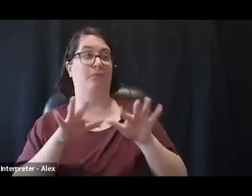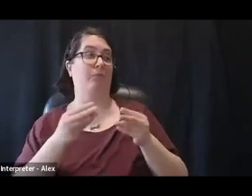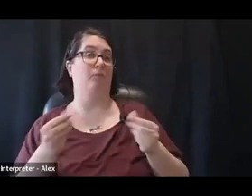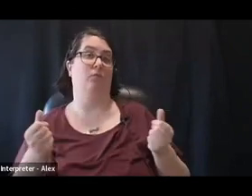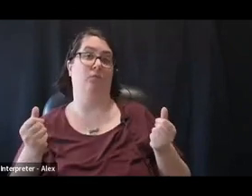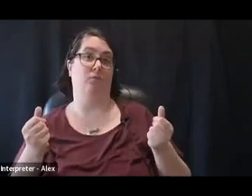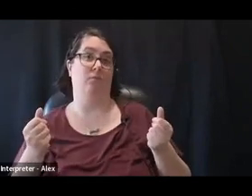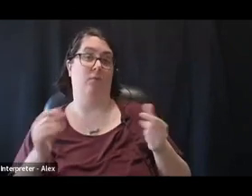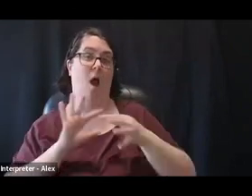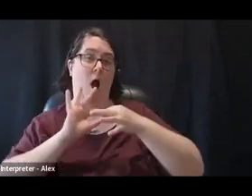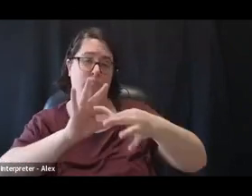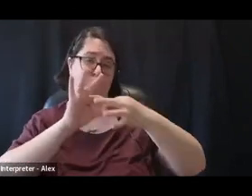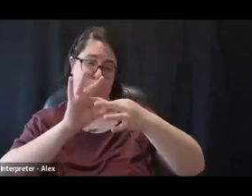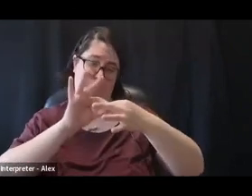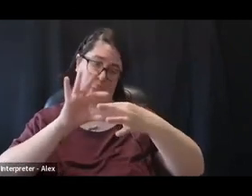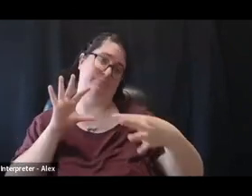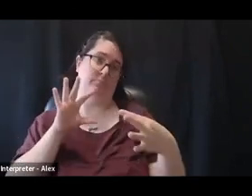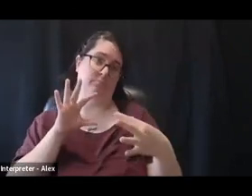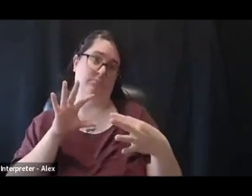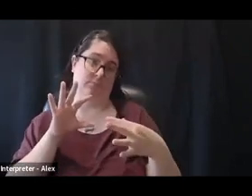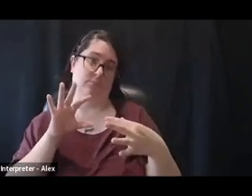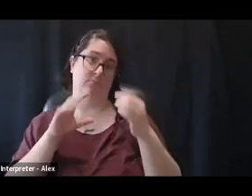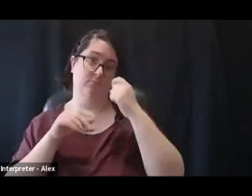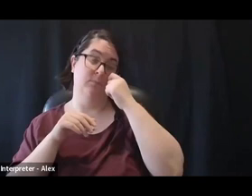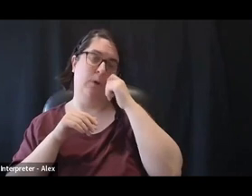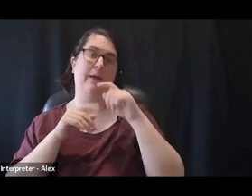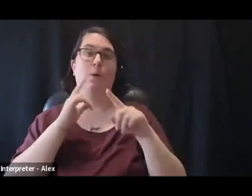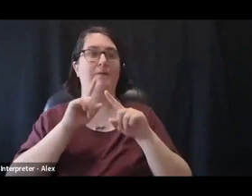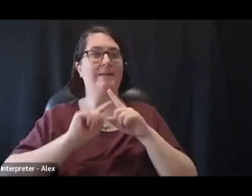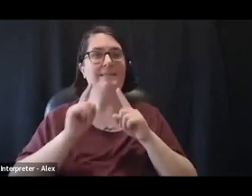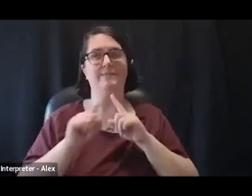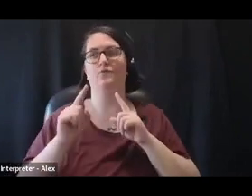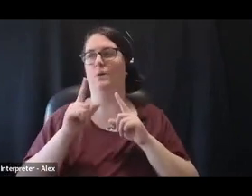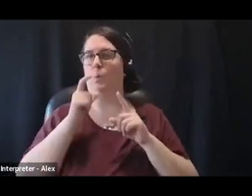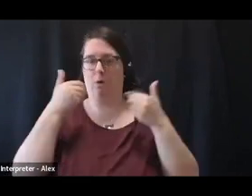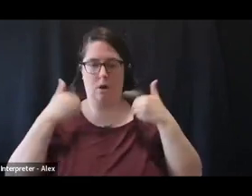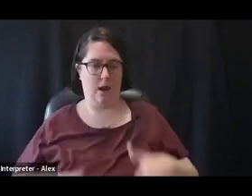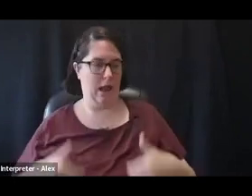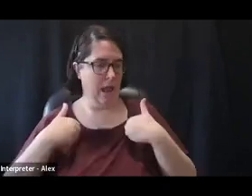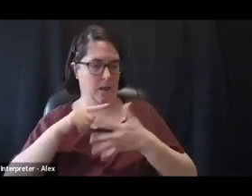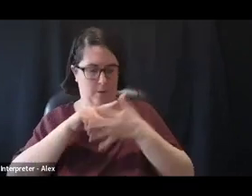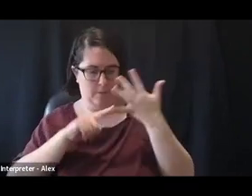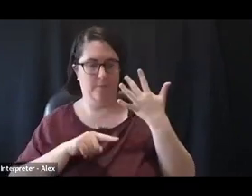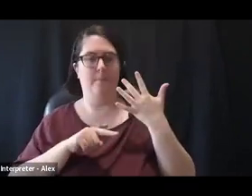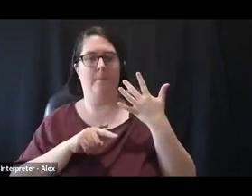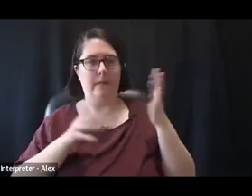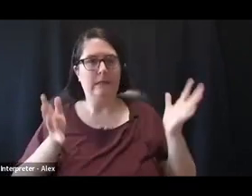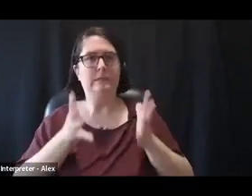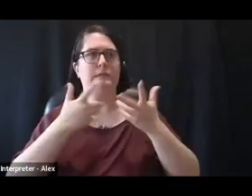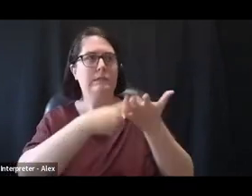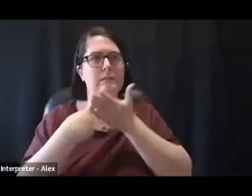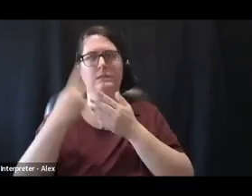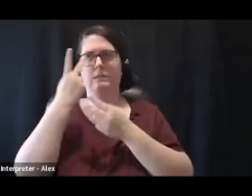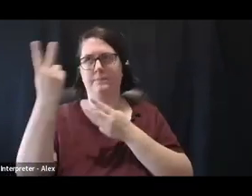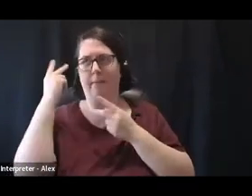think that, you know, only by sort of like drawing on multiple points of ourselves and really stirring and getting into sort of like our